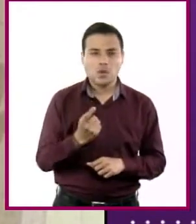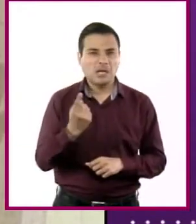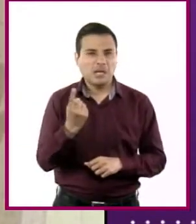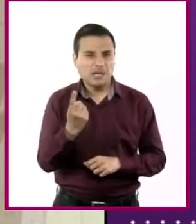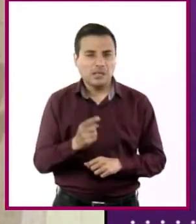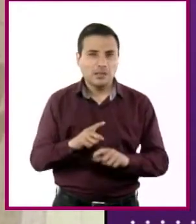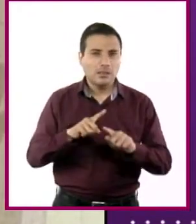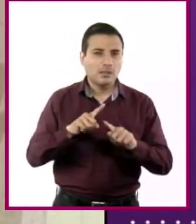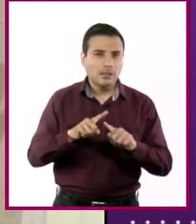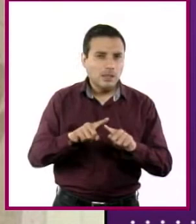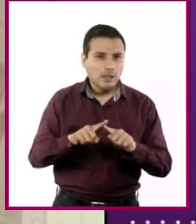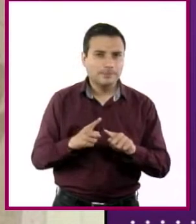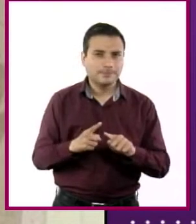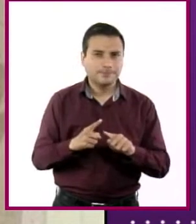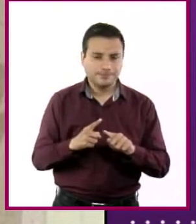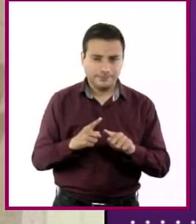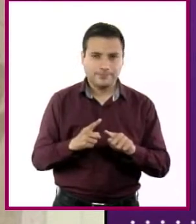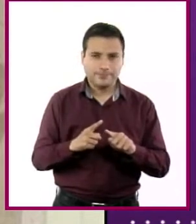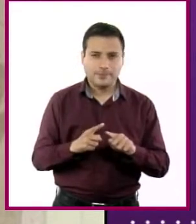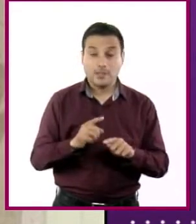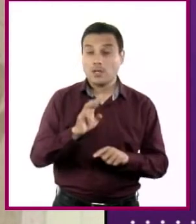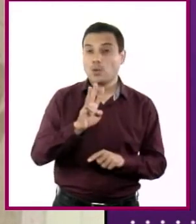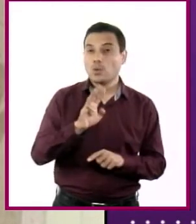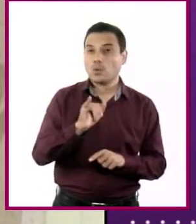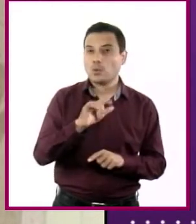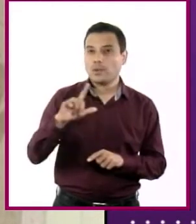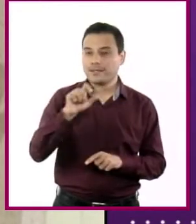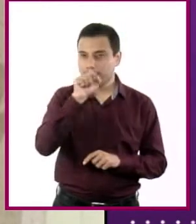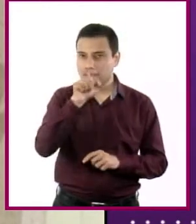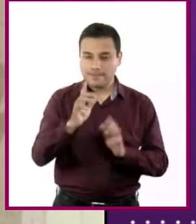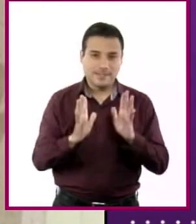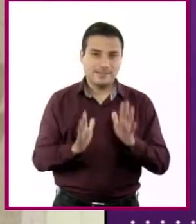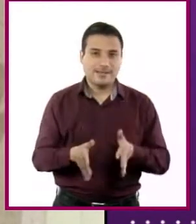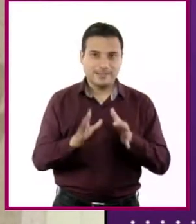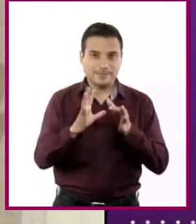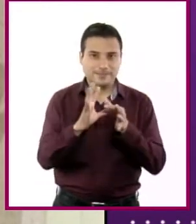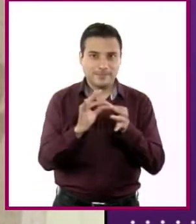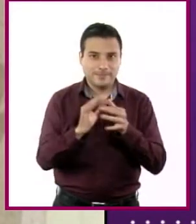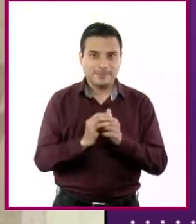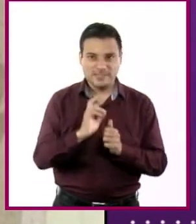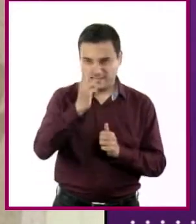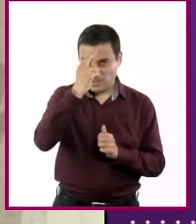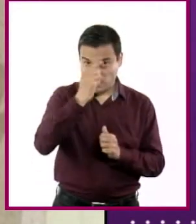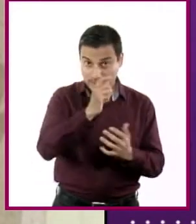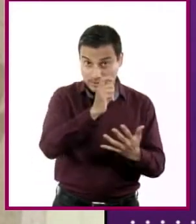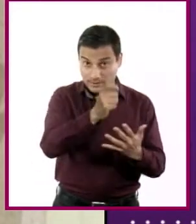who, más la palabra will. ¿Recuerdan qué significa cada una?